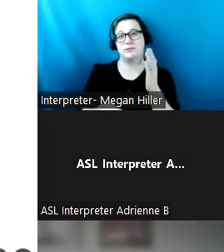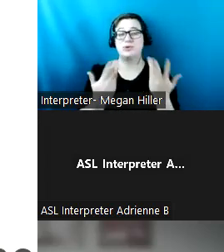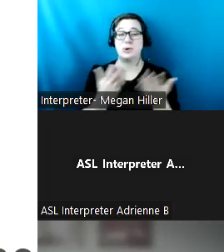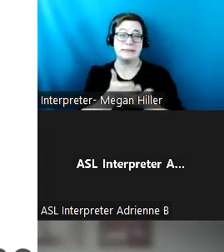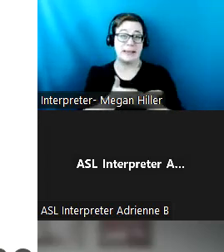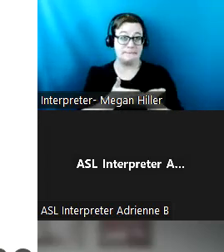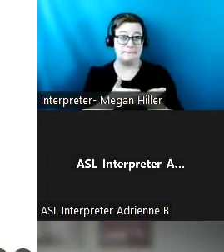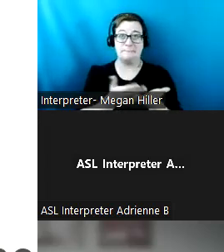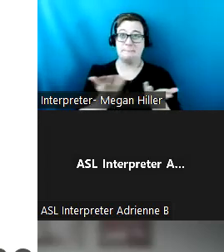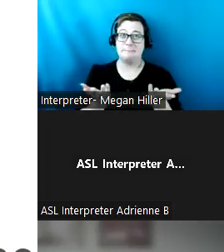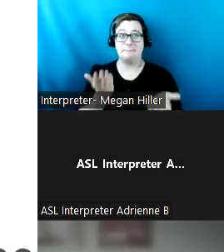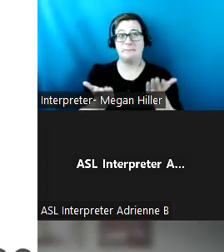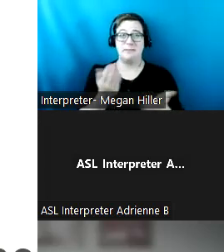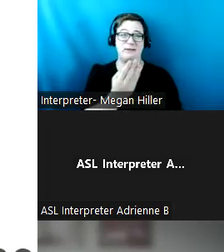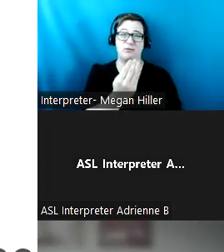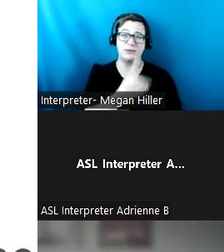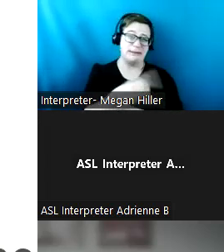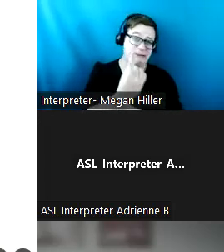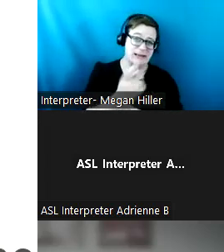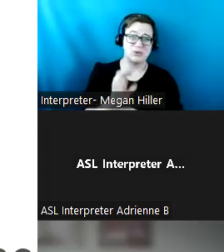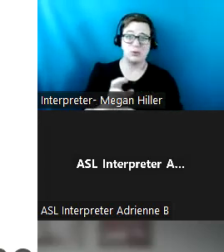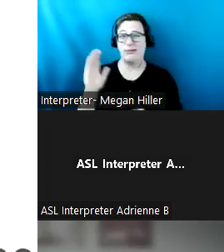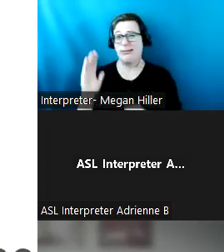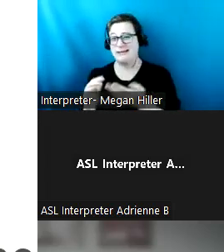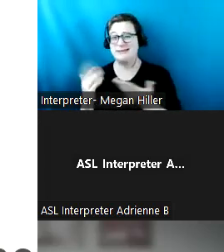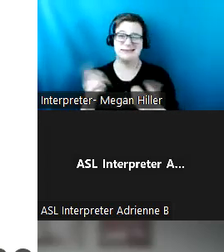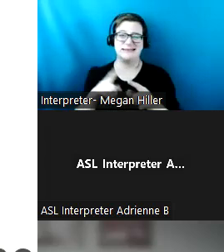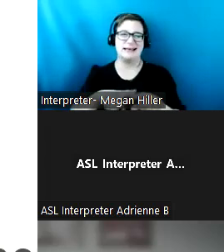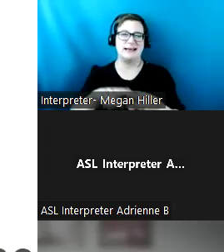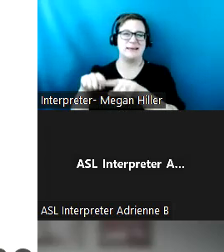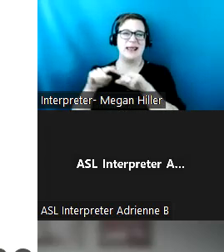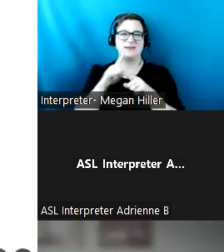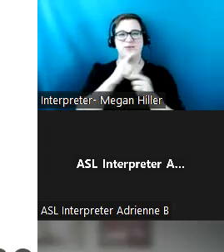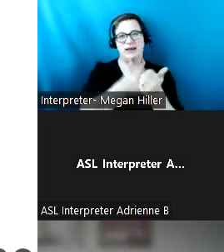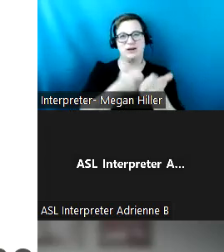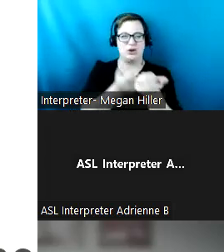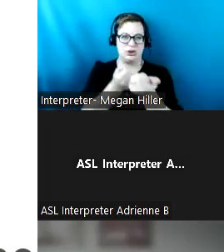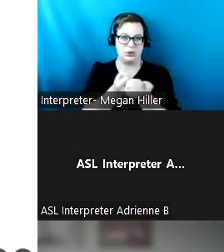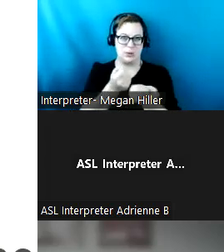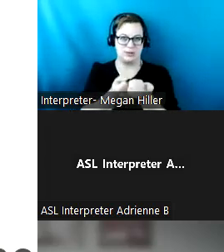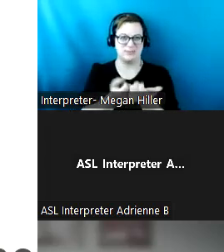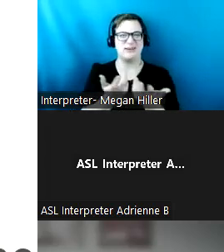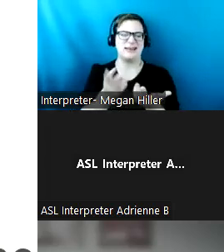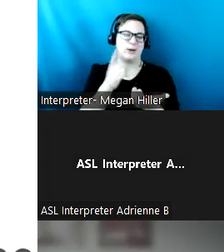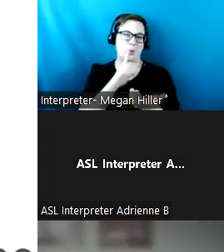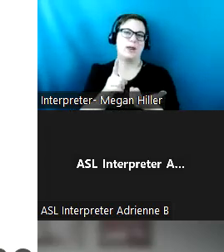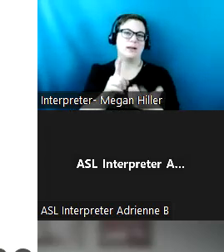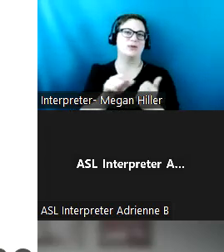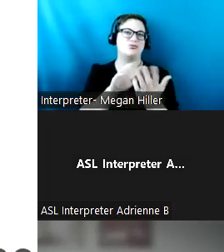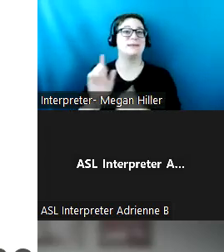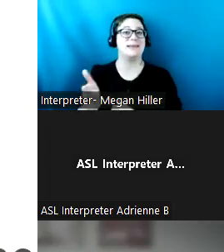be 14 days, some might be a little less. So it's really dependent in those endorsements, which will be addressed later on in